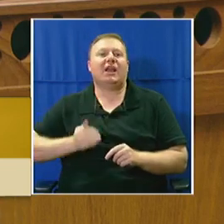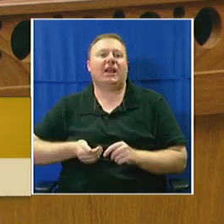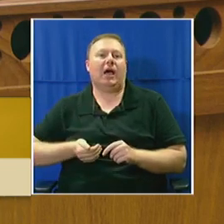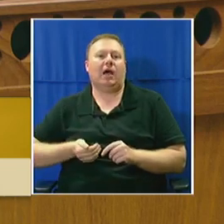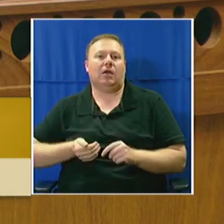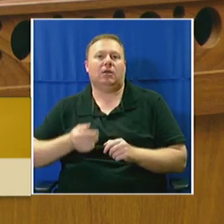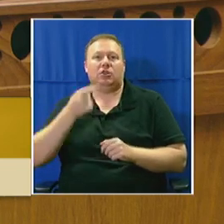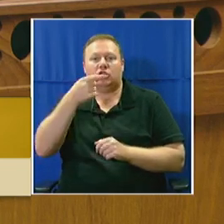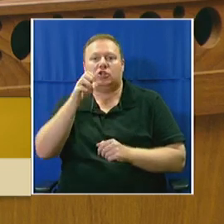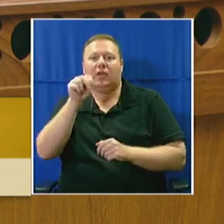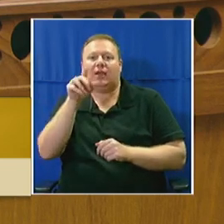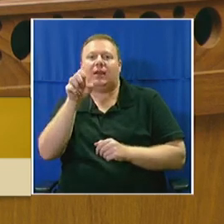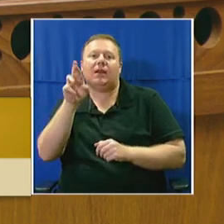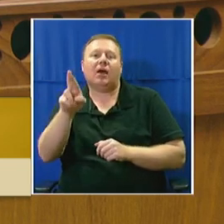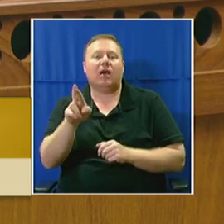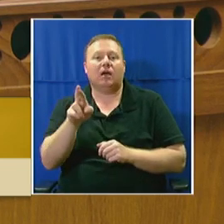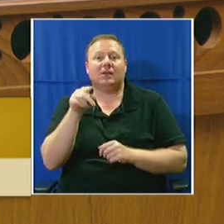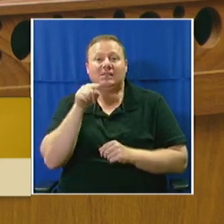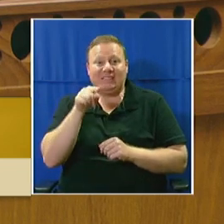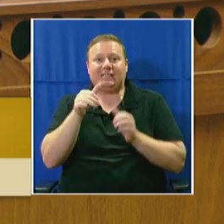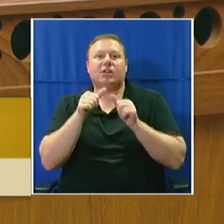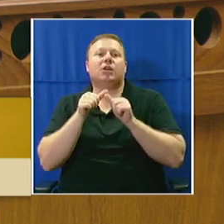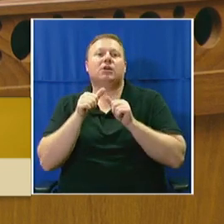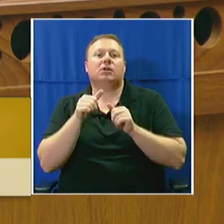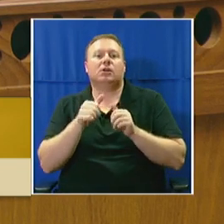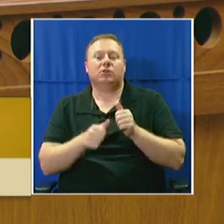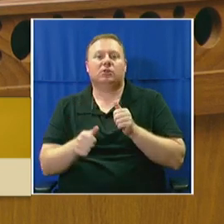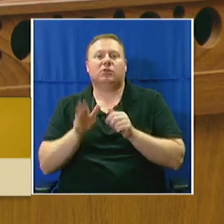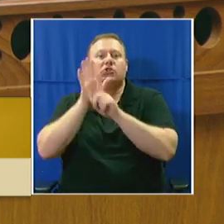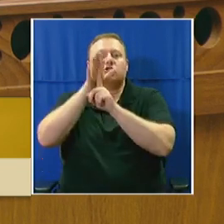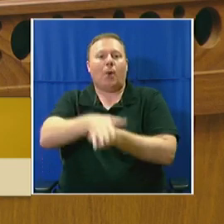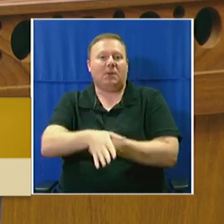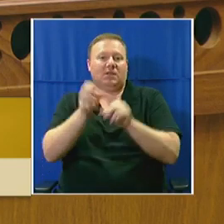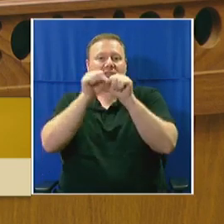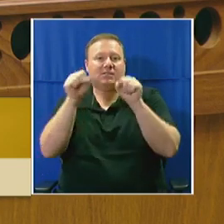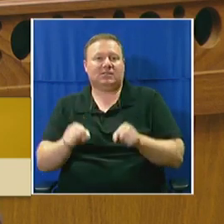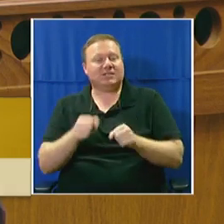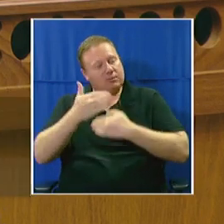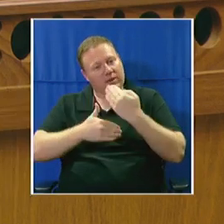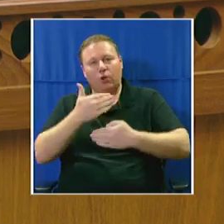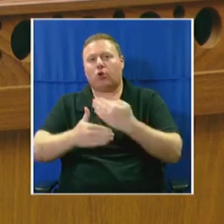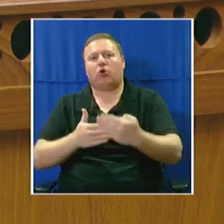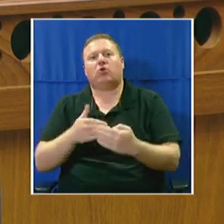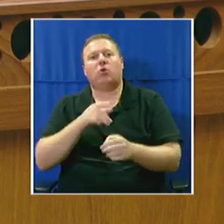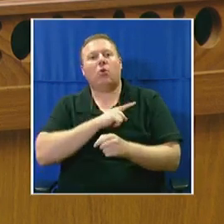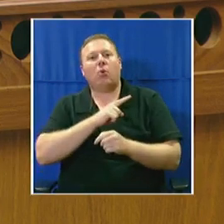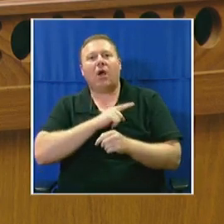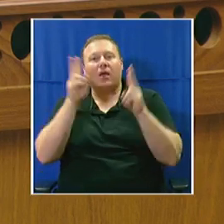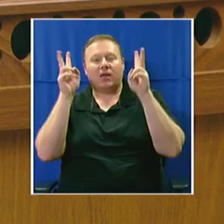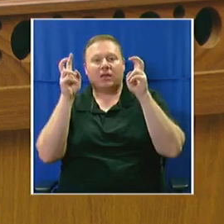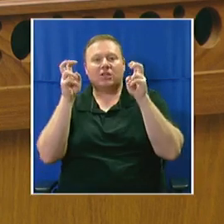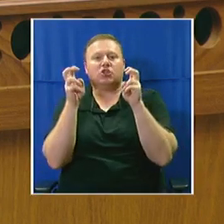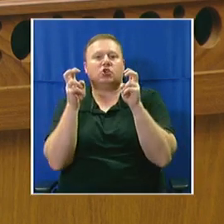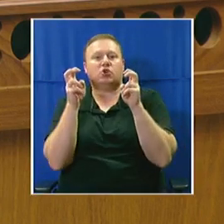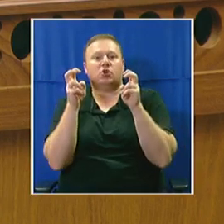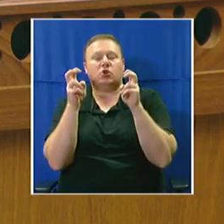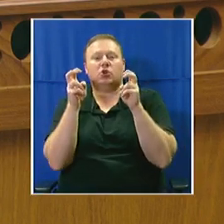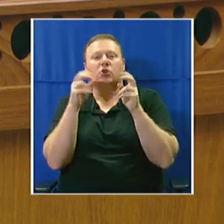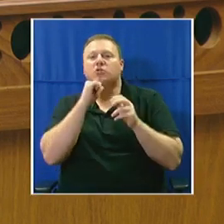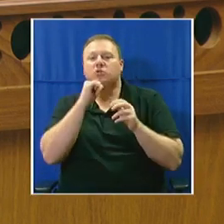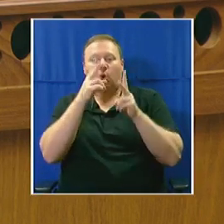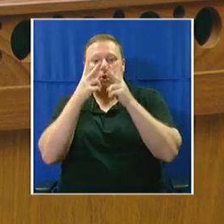for example when people hear the word gender many times they think it's about women issues as if men